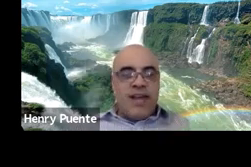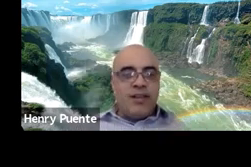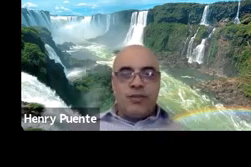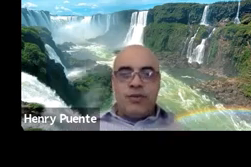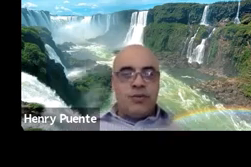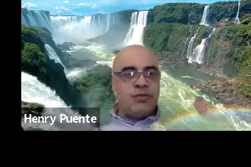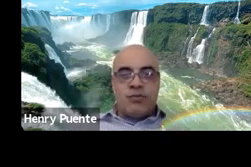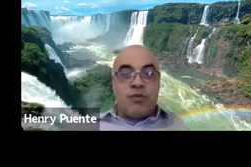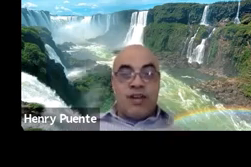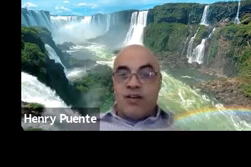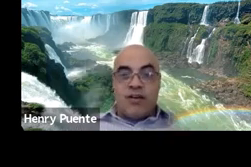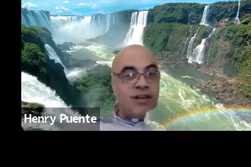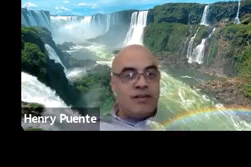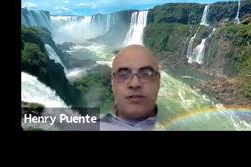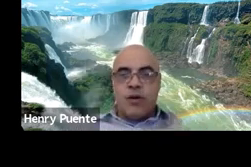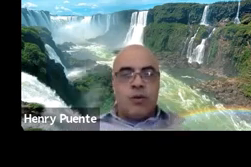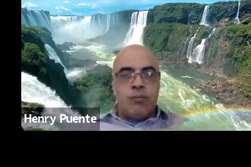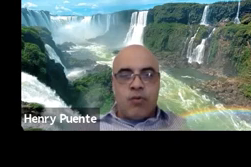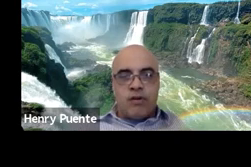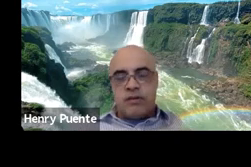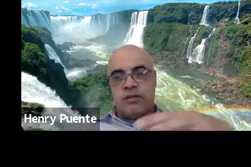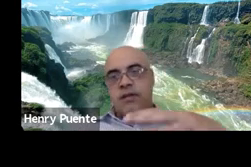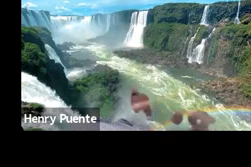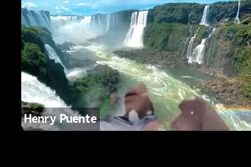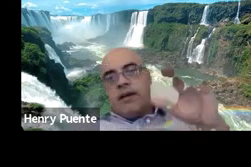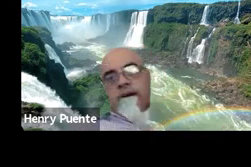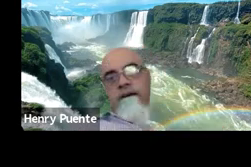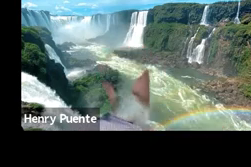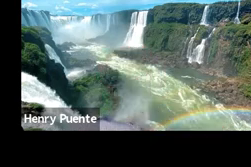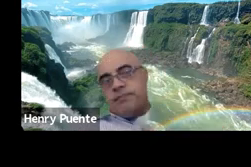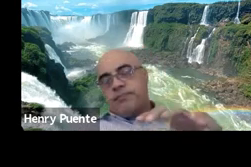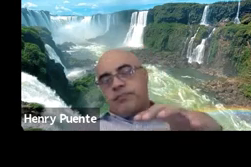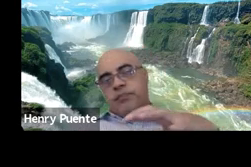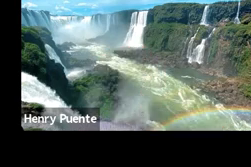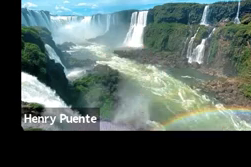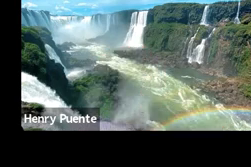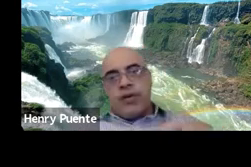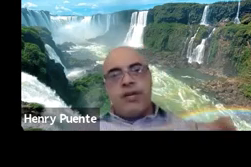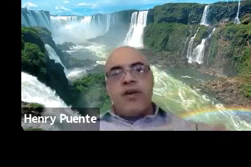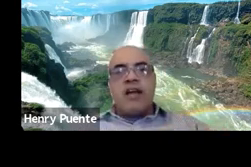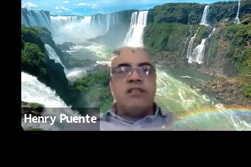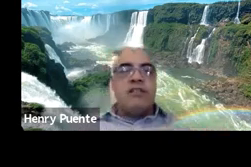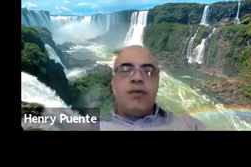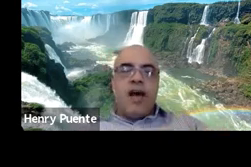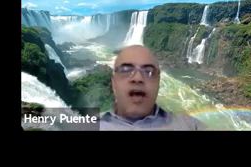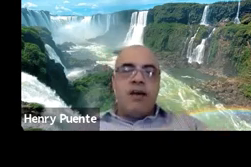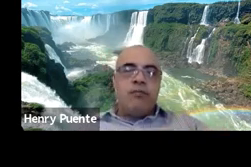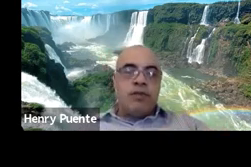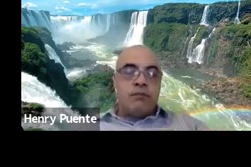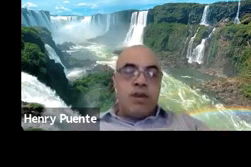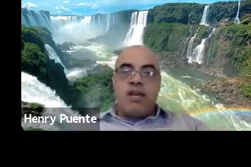in the K through 3 are like so important. Um, your